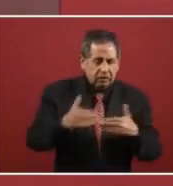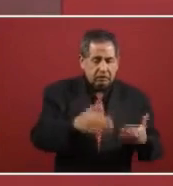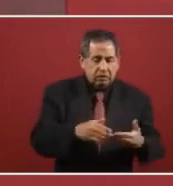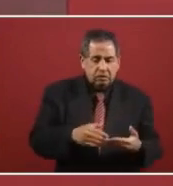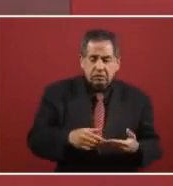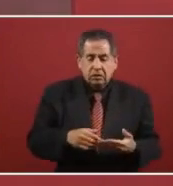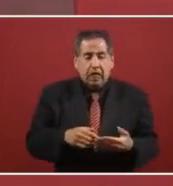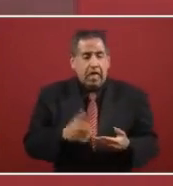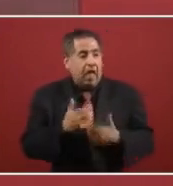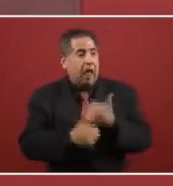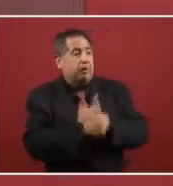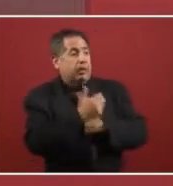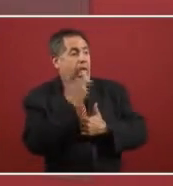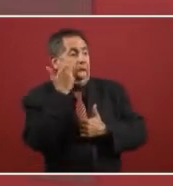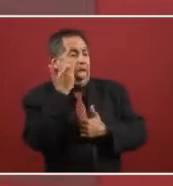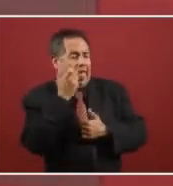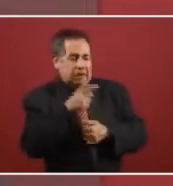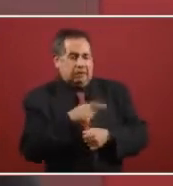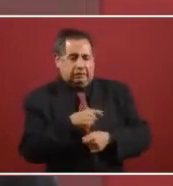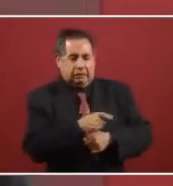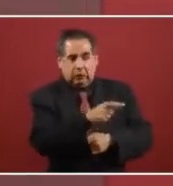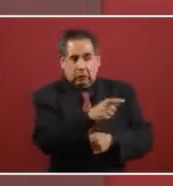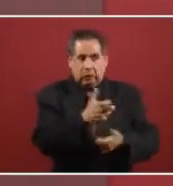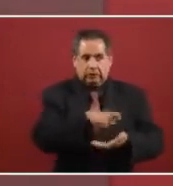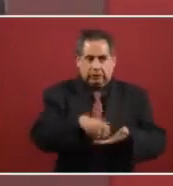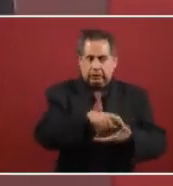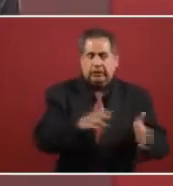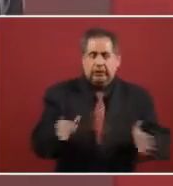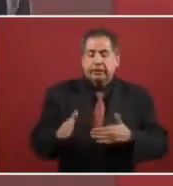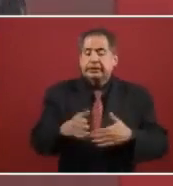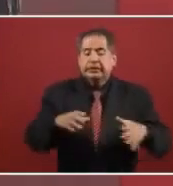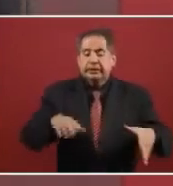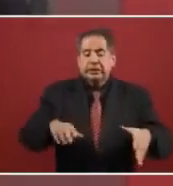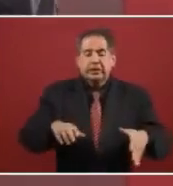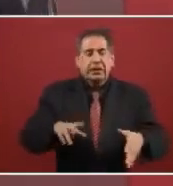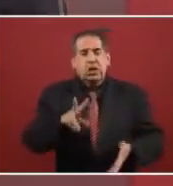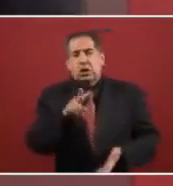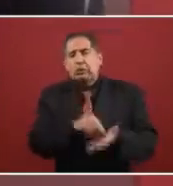things. So if they solicit something, they